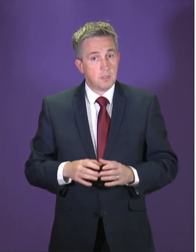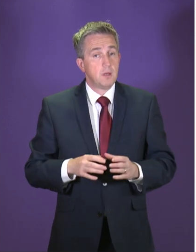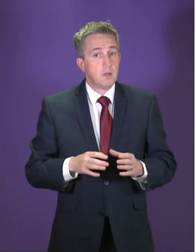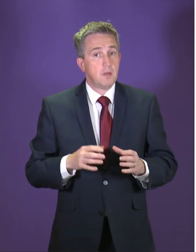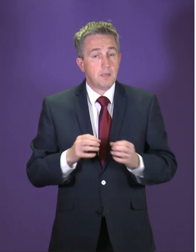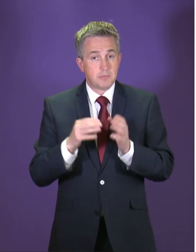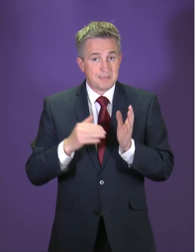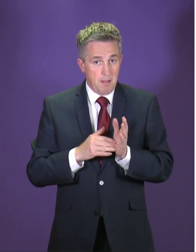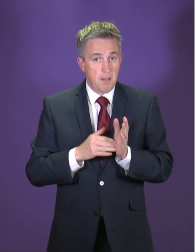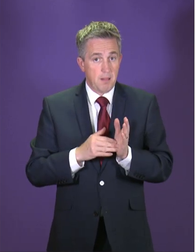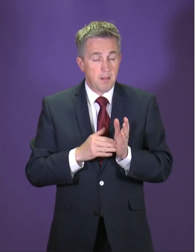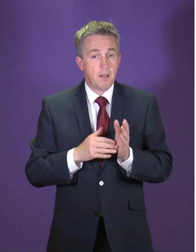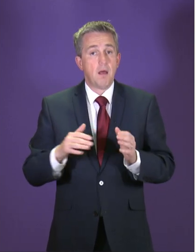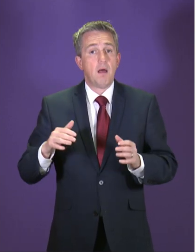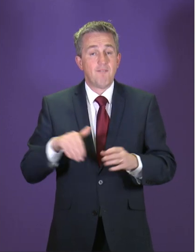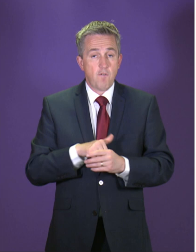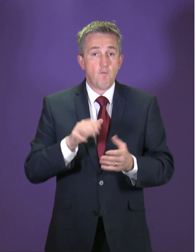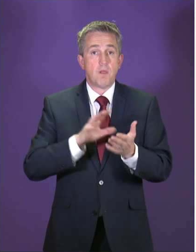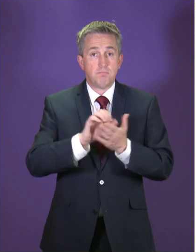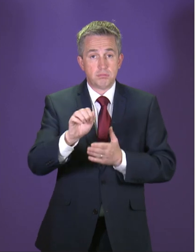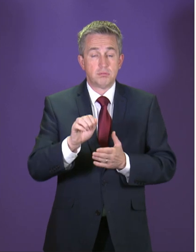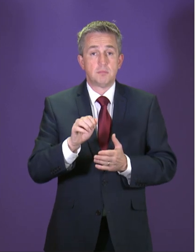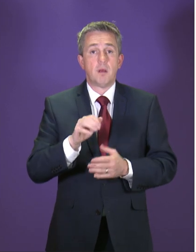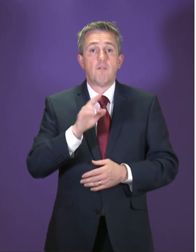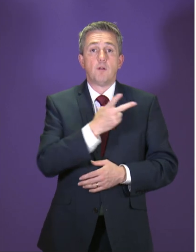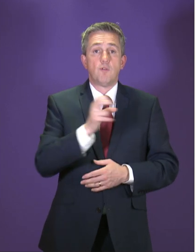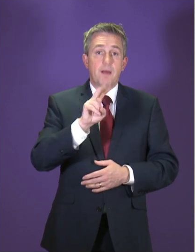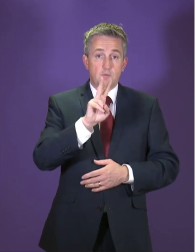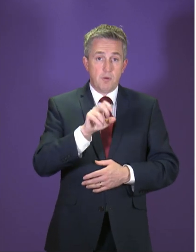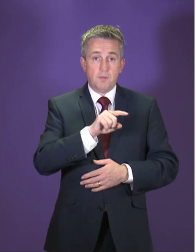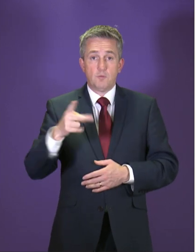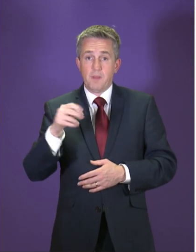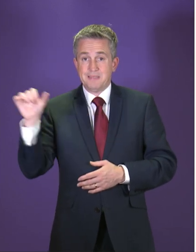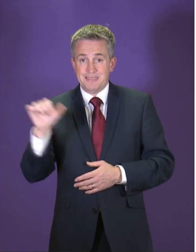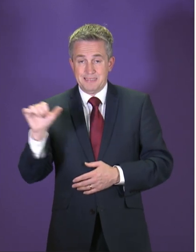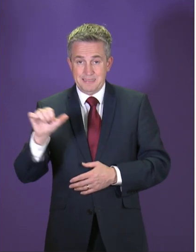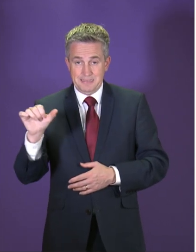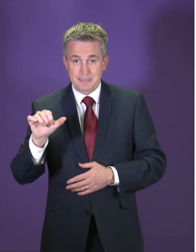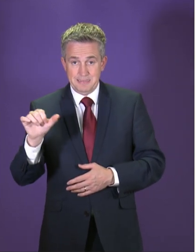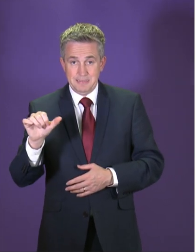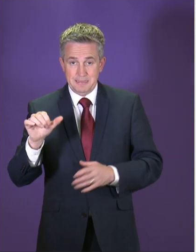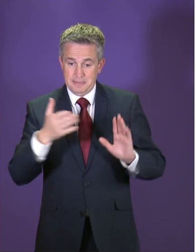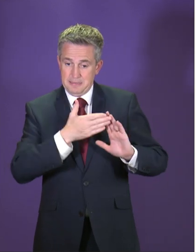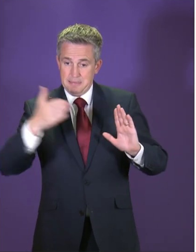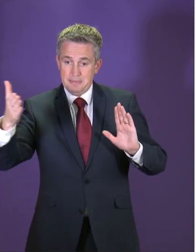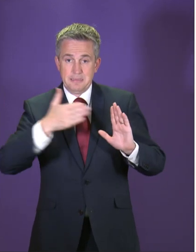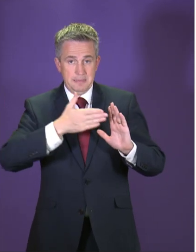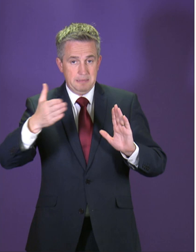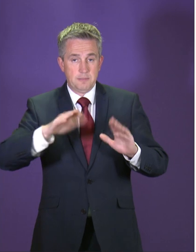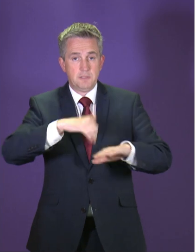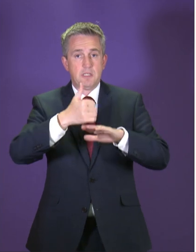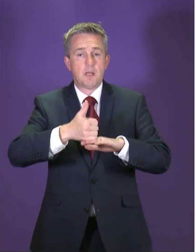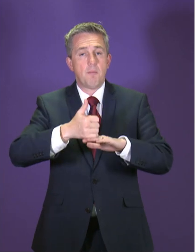this sector. And from 2012 to 2016, what we can call our creative